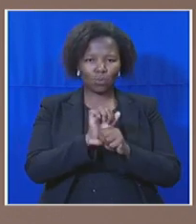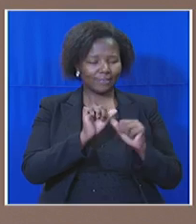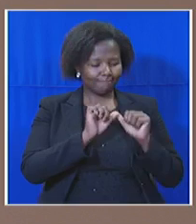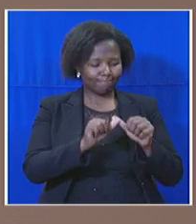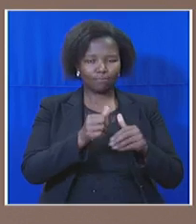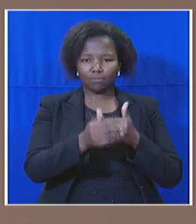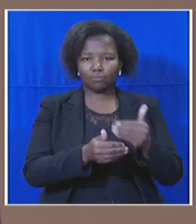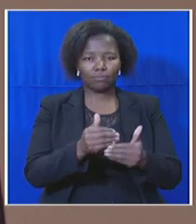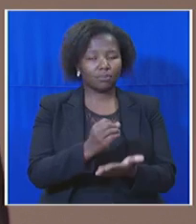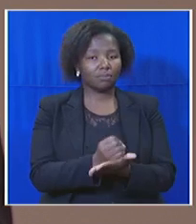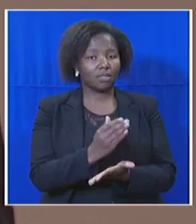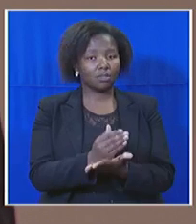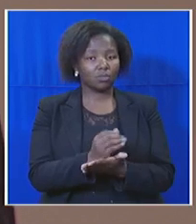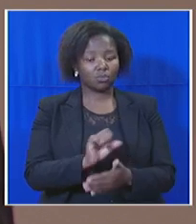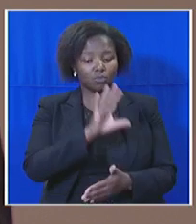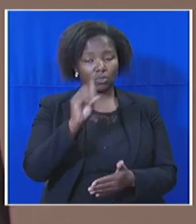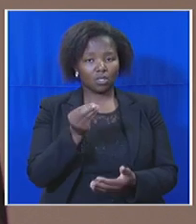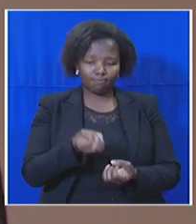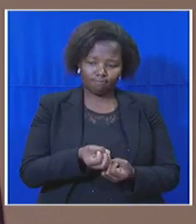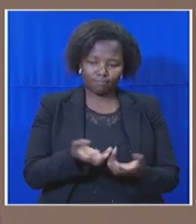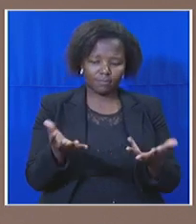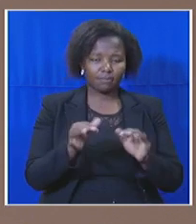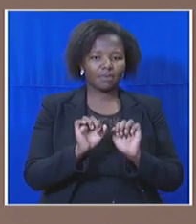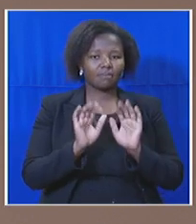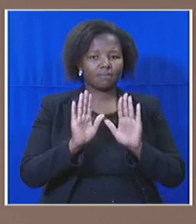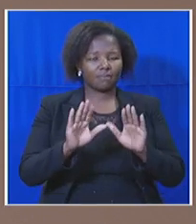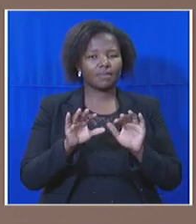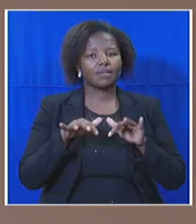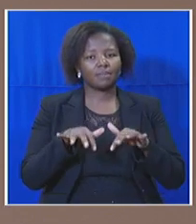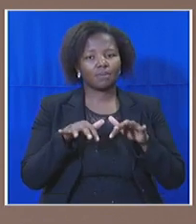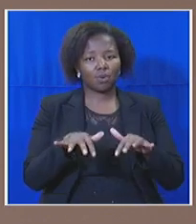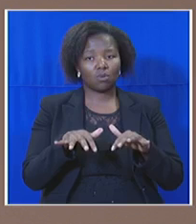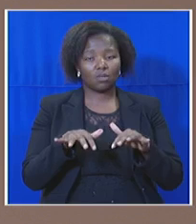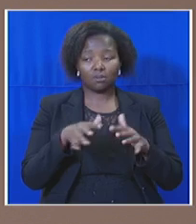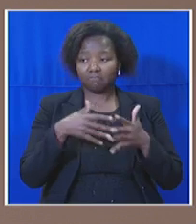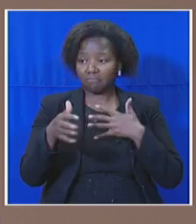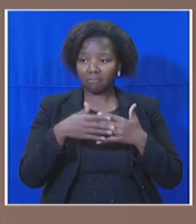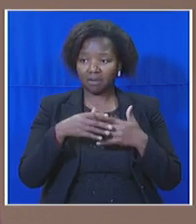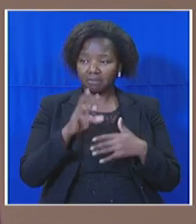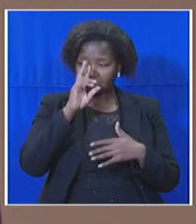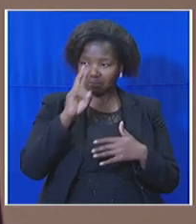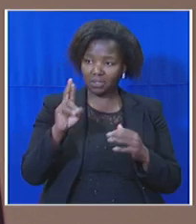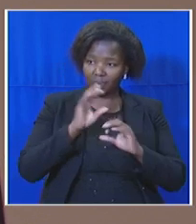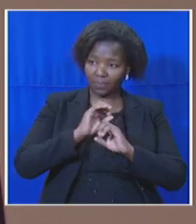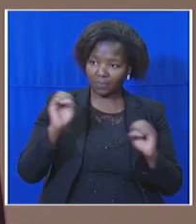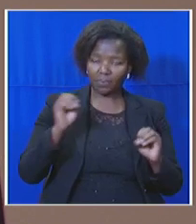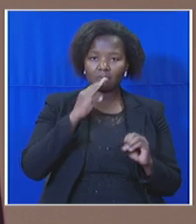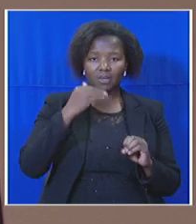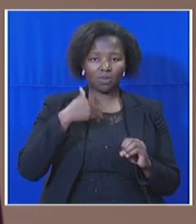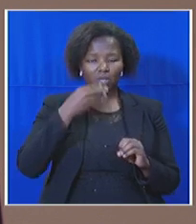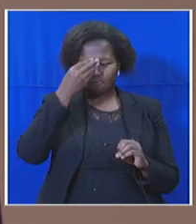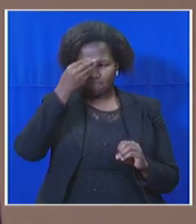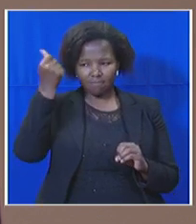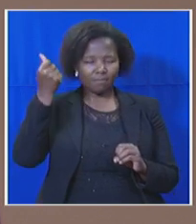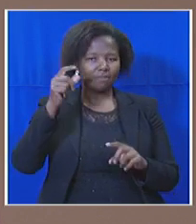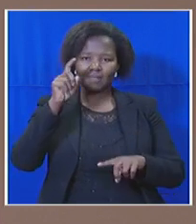dedication to ensure that South Africa belonged to all who live in it. No amount of disrespect will erase from our collective memory the gallant role played